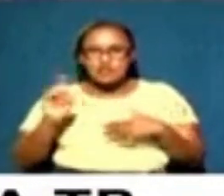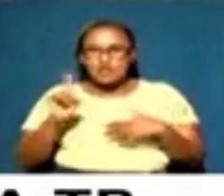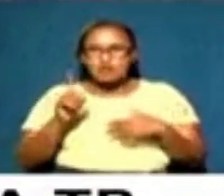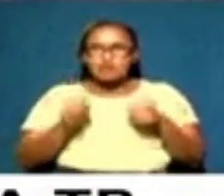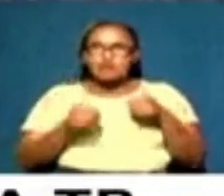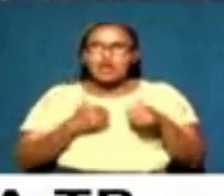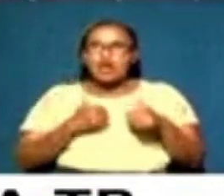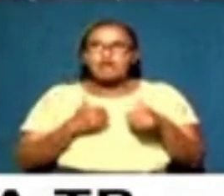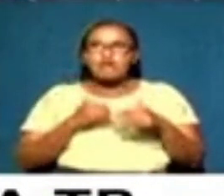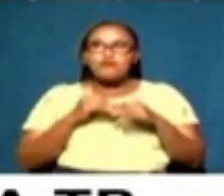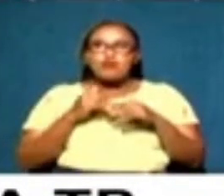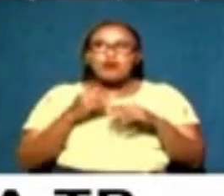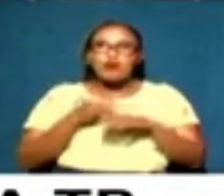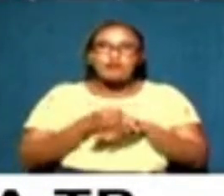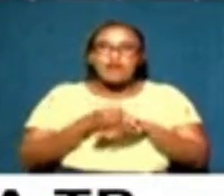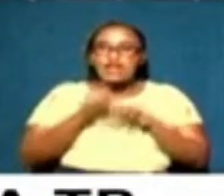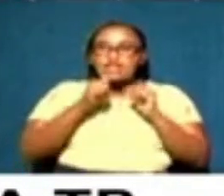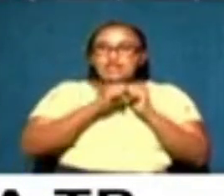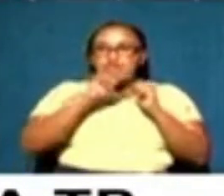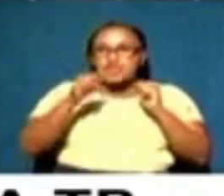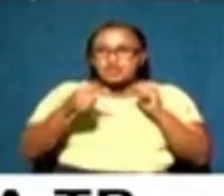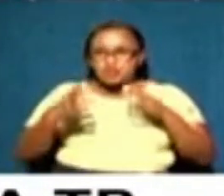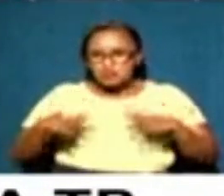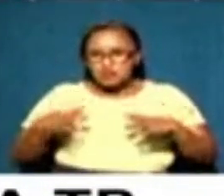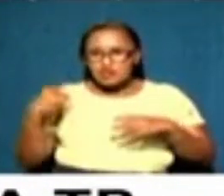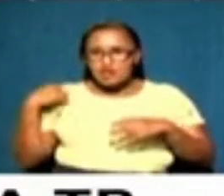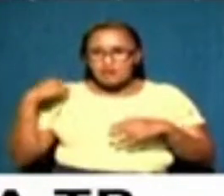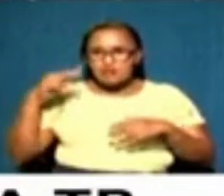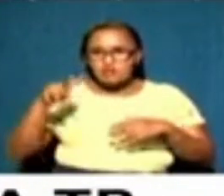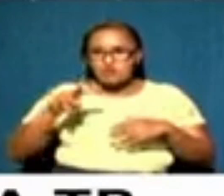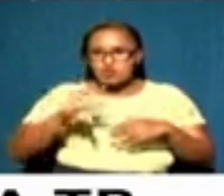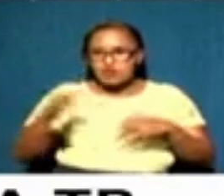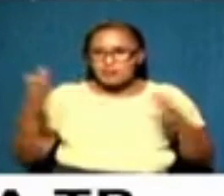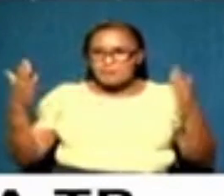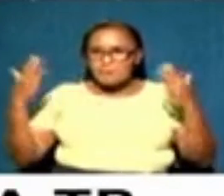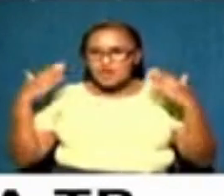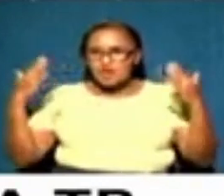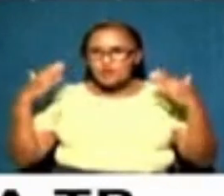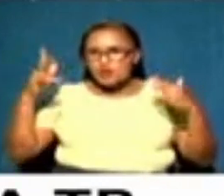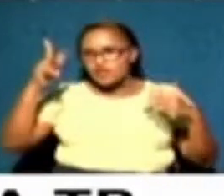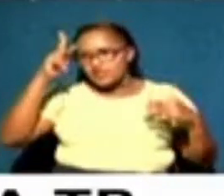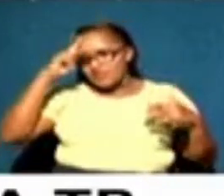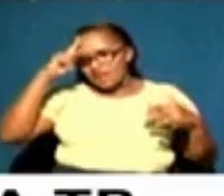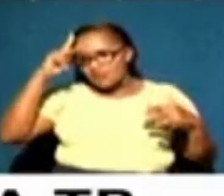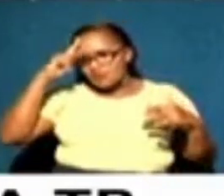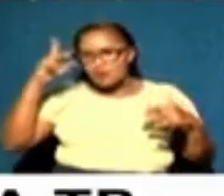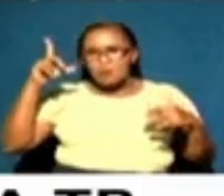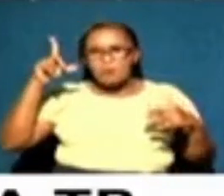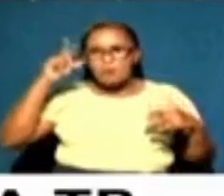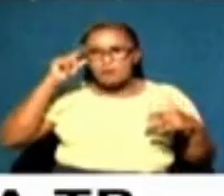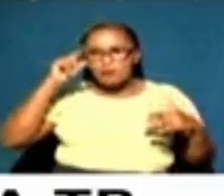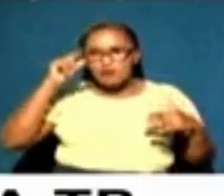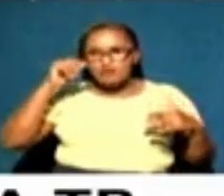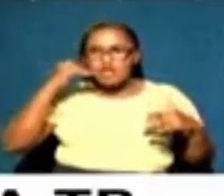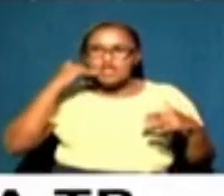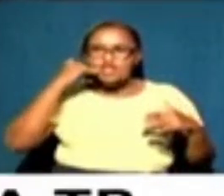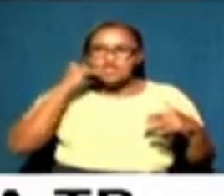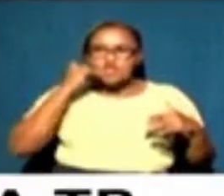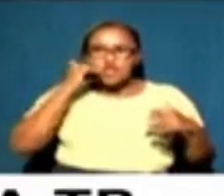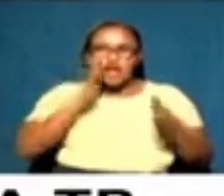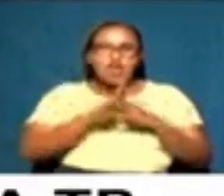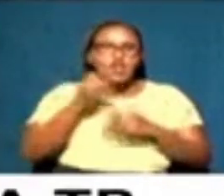yandikithiria arwaru matanyia iria giri ikumi ikirumirirwo ni kaunte cia Meru, Kiambu, Mombasa, Siaya na